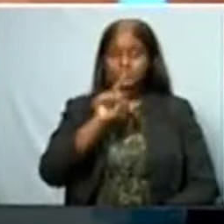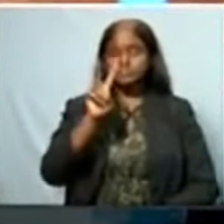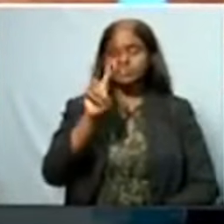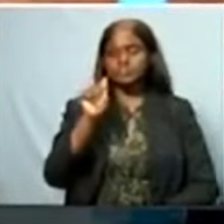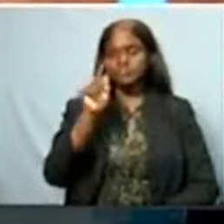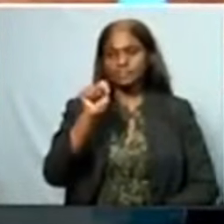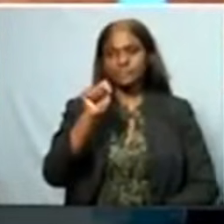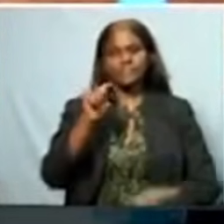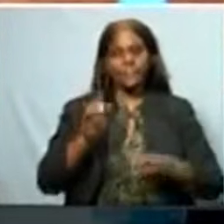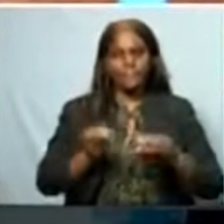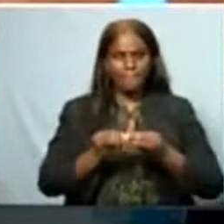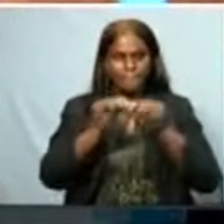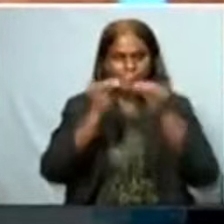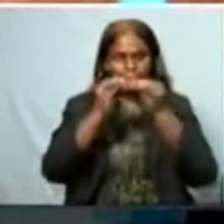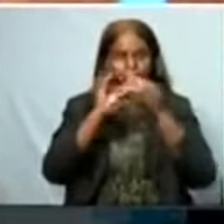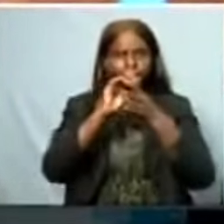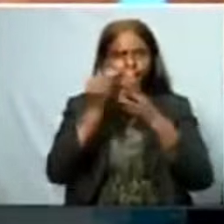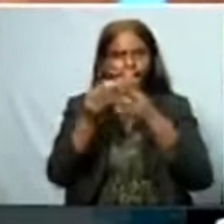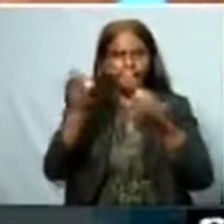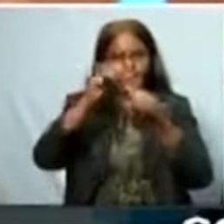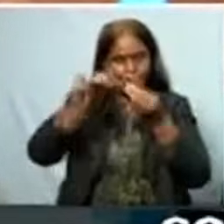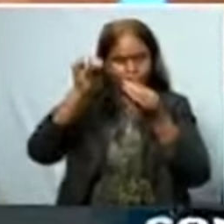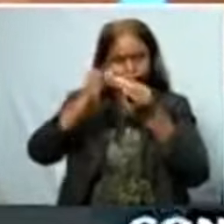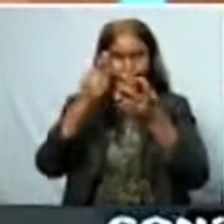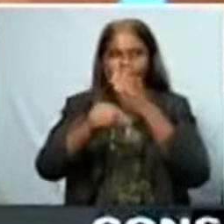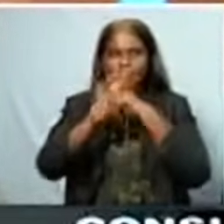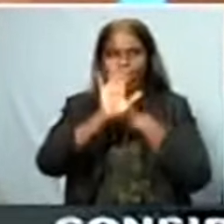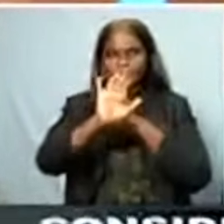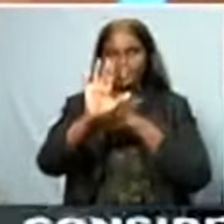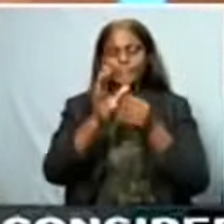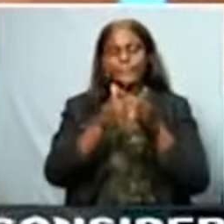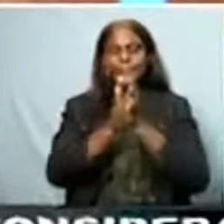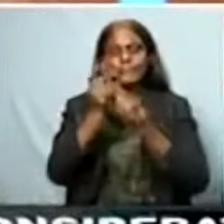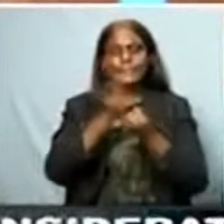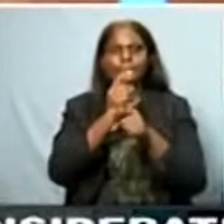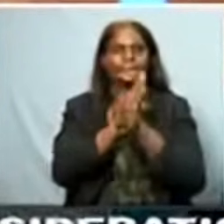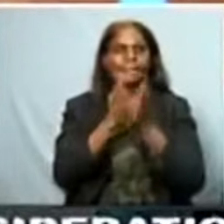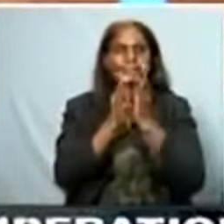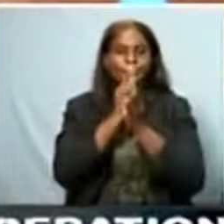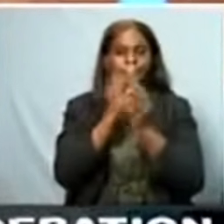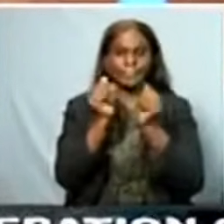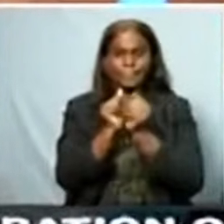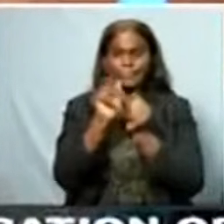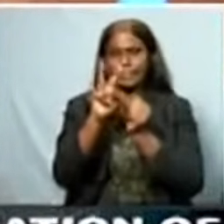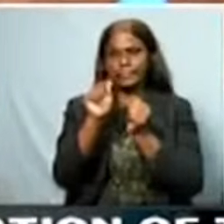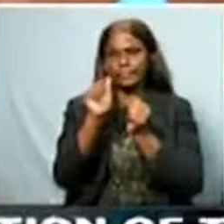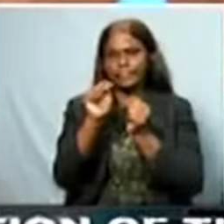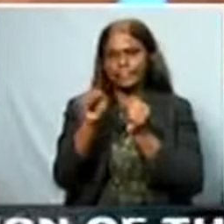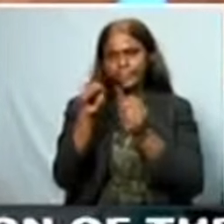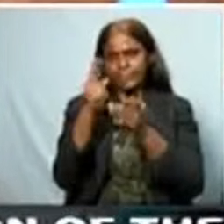VAT incurred or suffered? What was a claim from a contractor in terms of VAT?